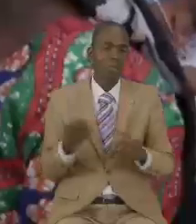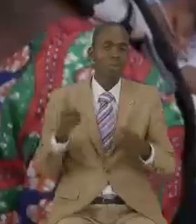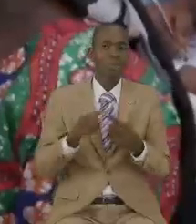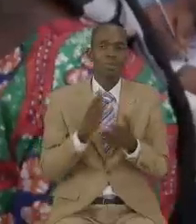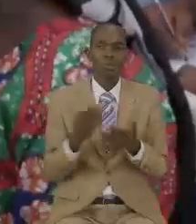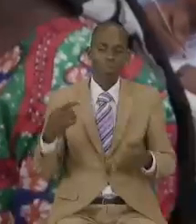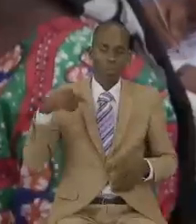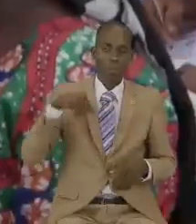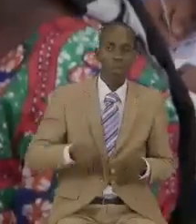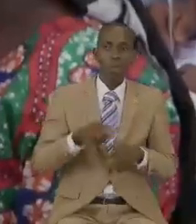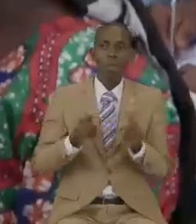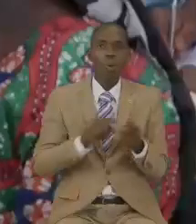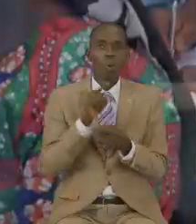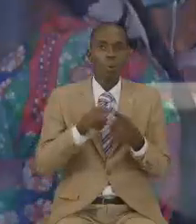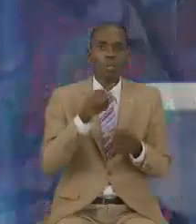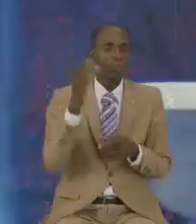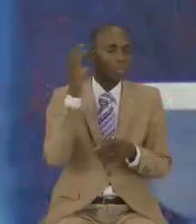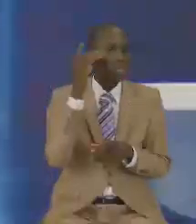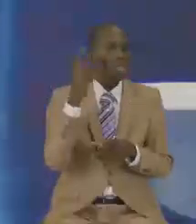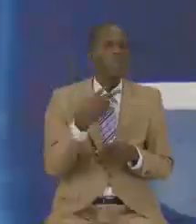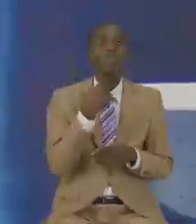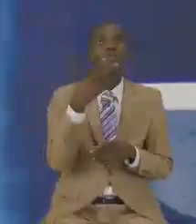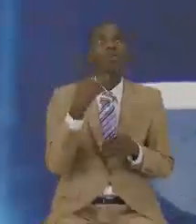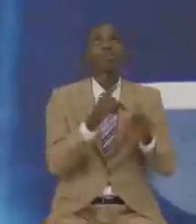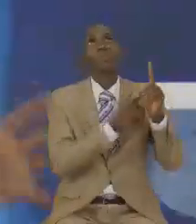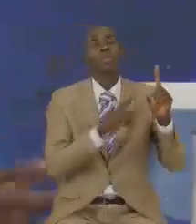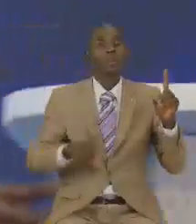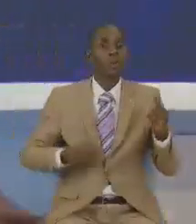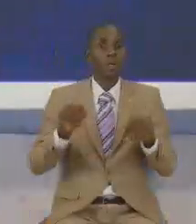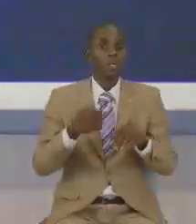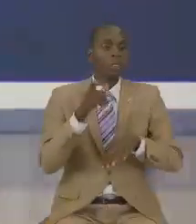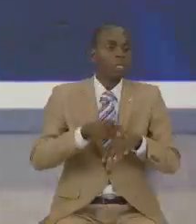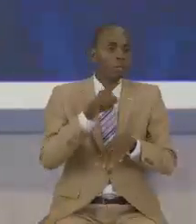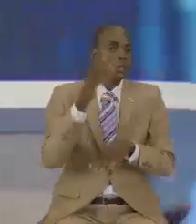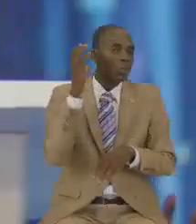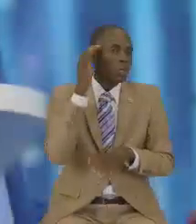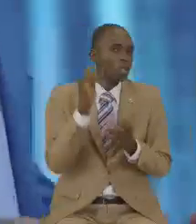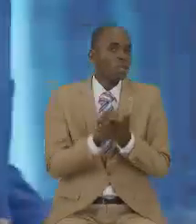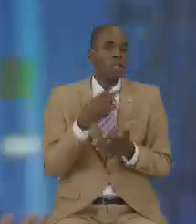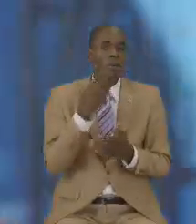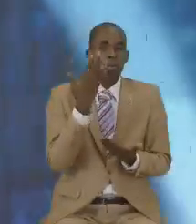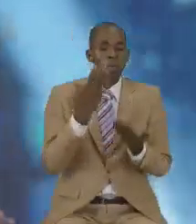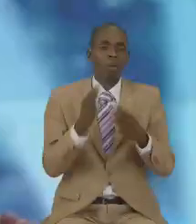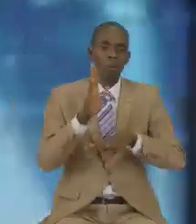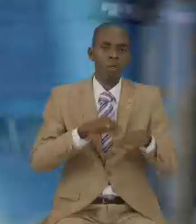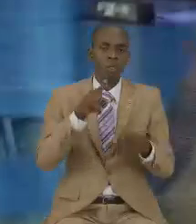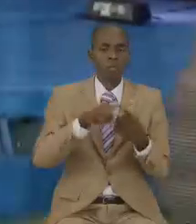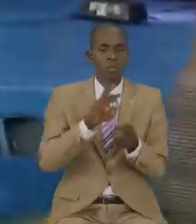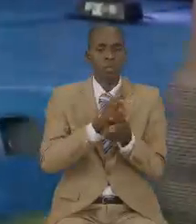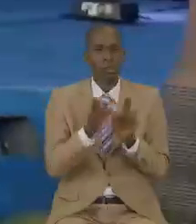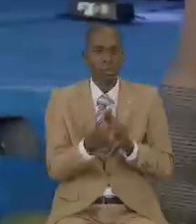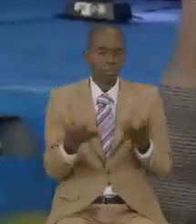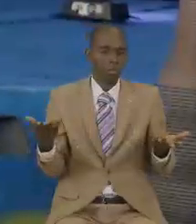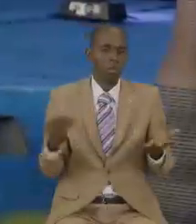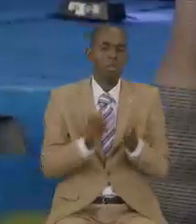you hear the voice of the Lord, anytime you hear that voice, it might call you to repentance. It's his